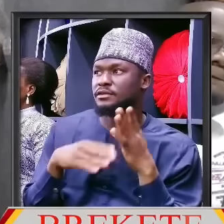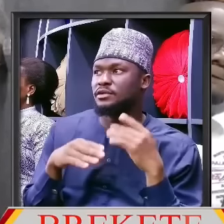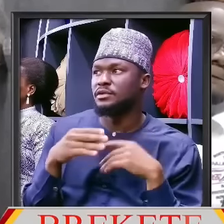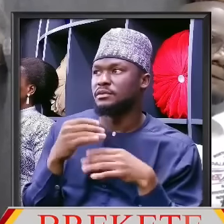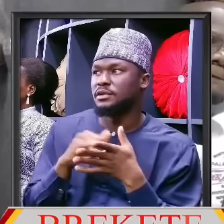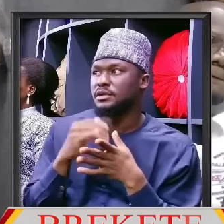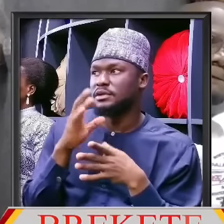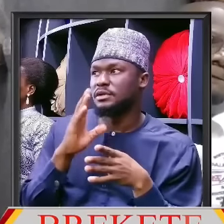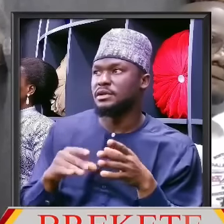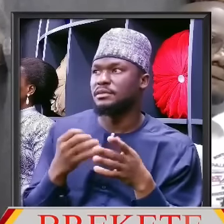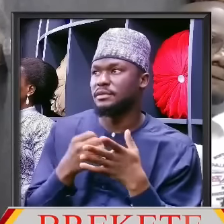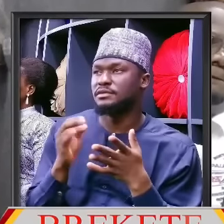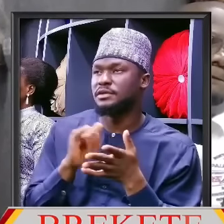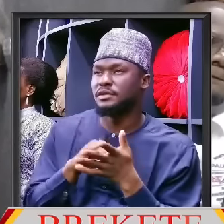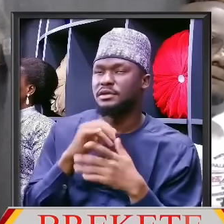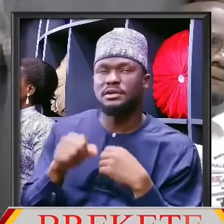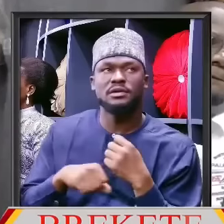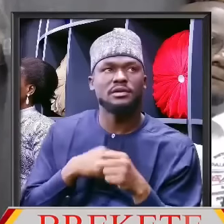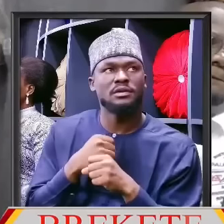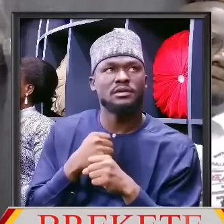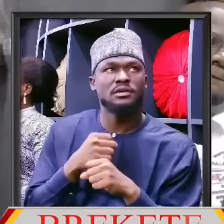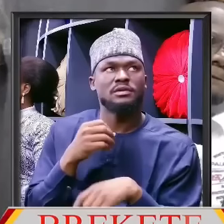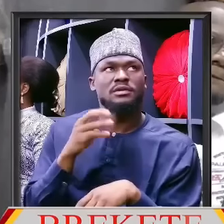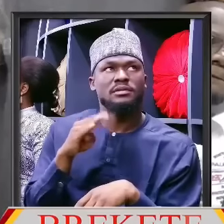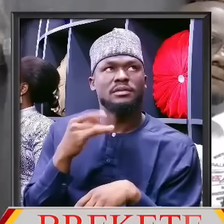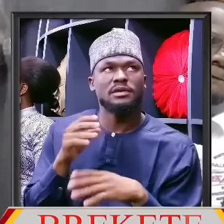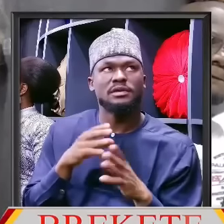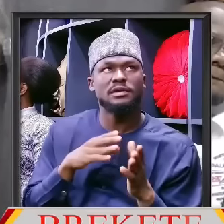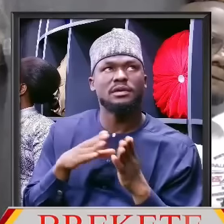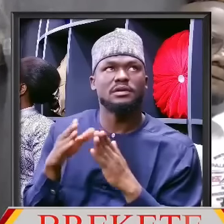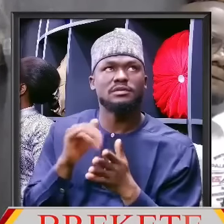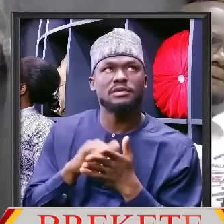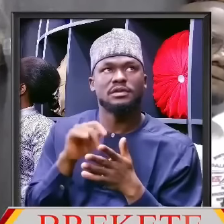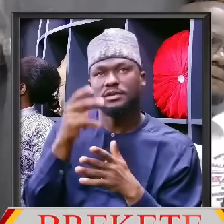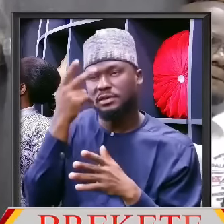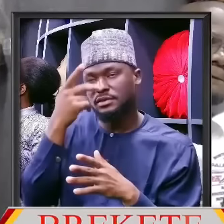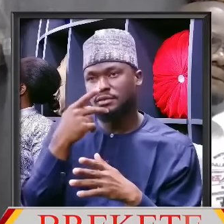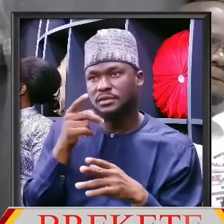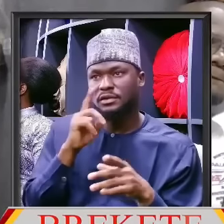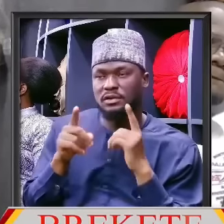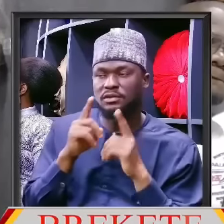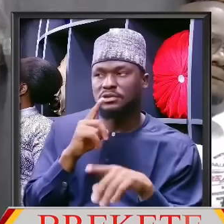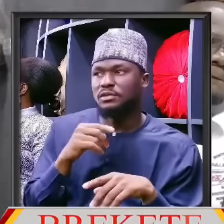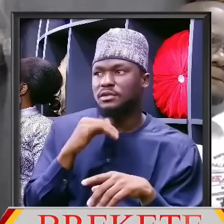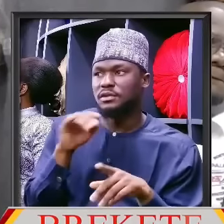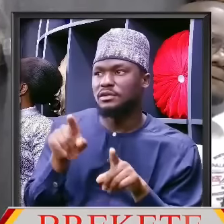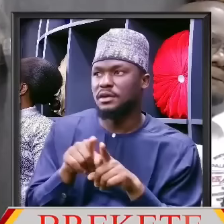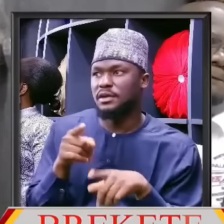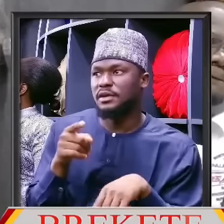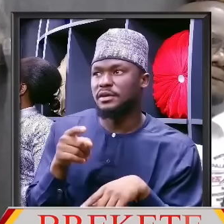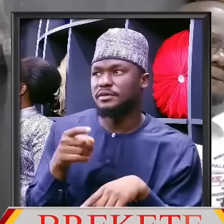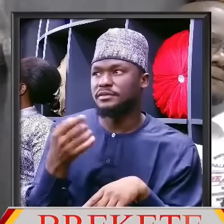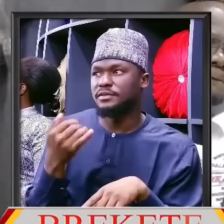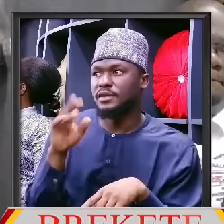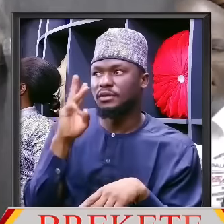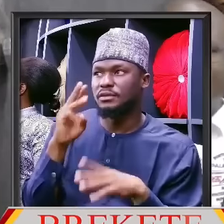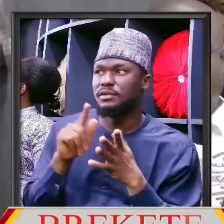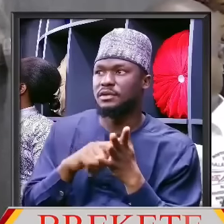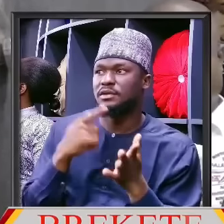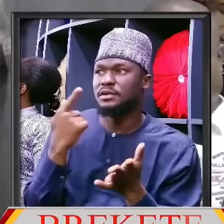self will never spend that number of years. By the arrangement where the parents talk, say they see on ground, it no be like say they